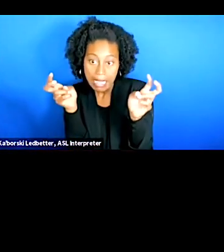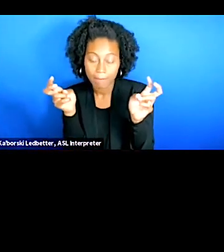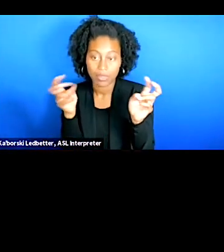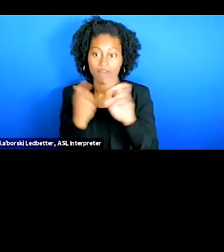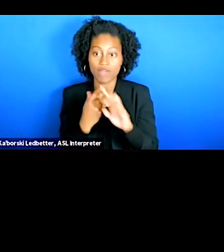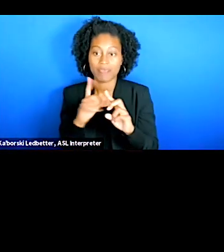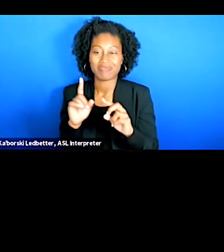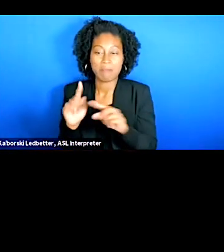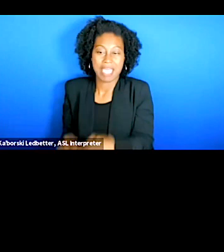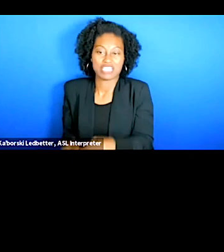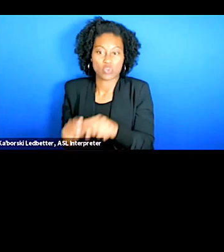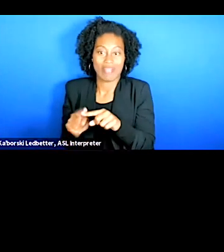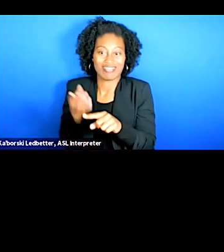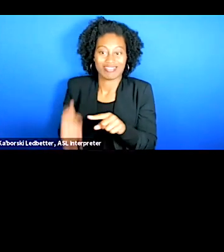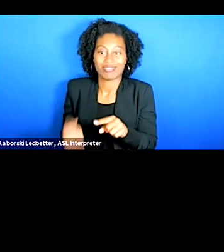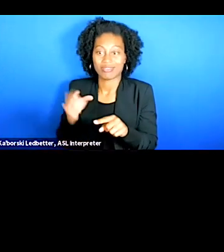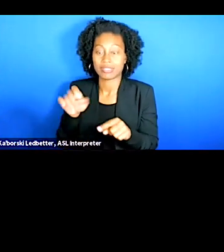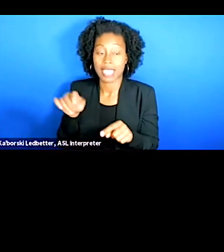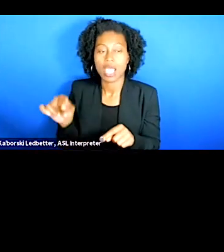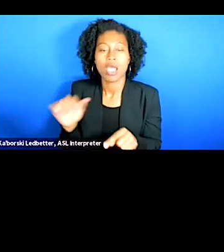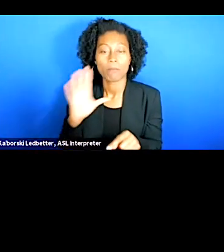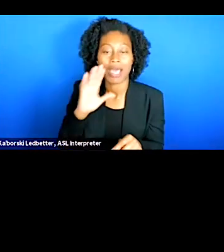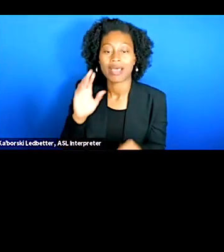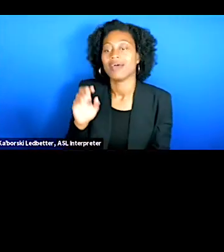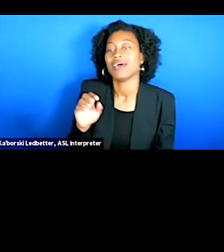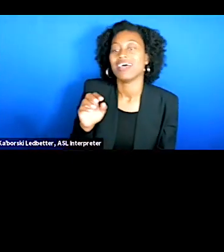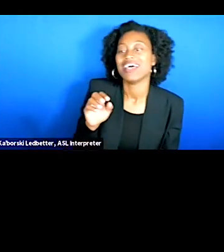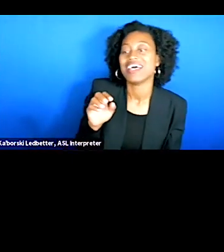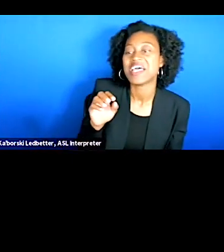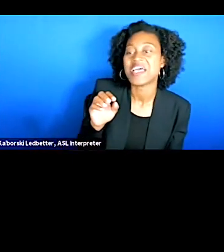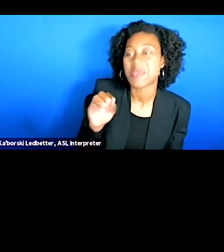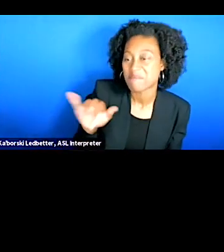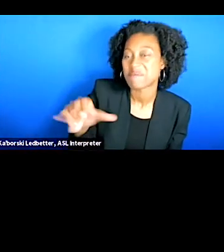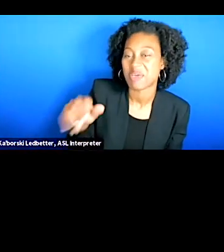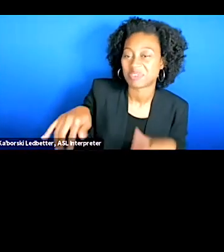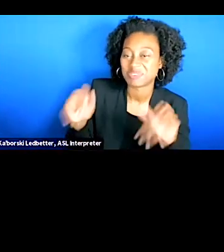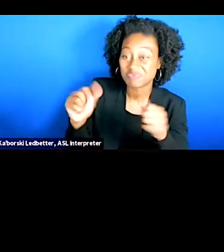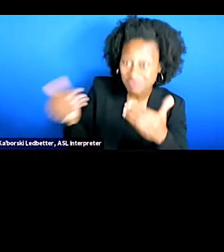me switch my screens, and Mia can take the floor.